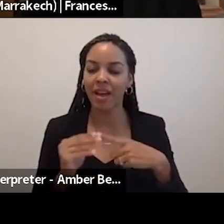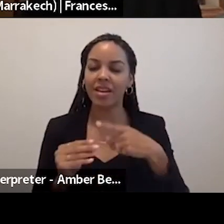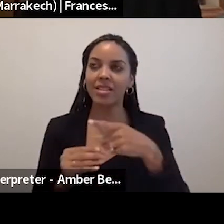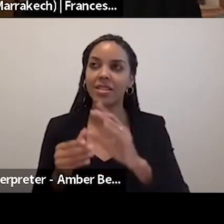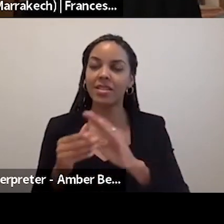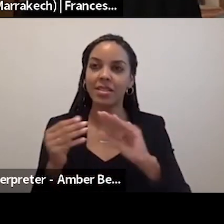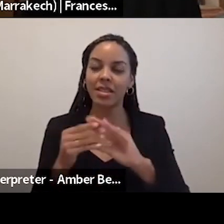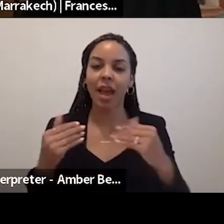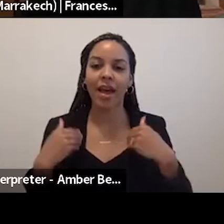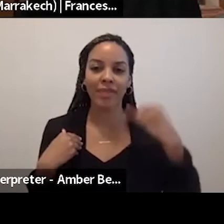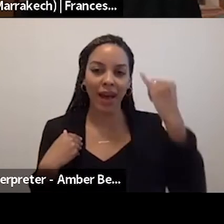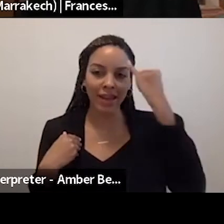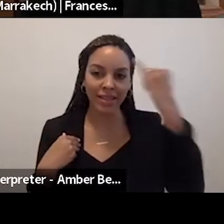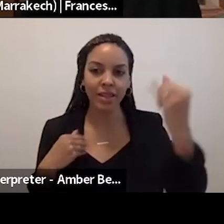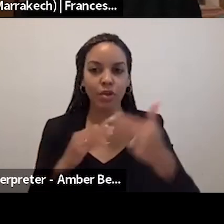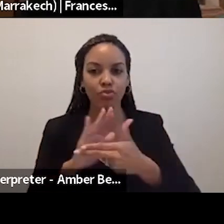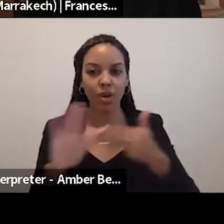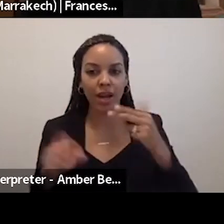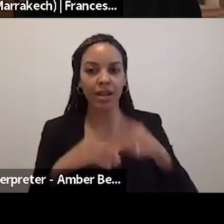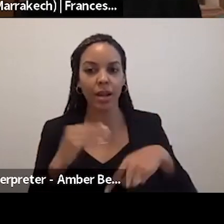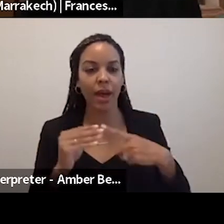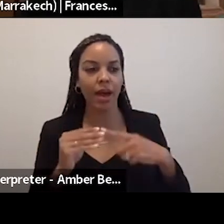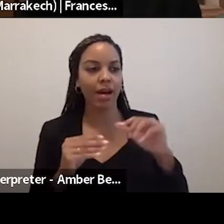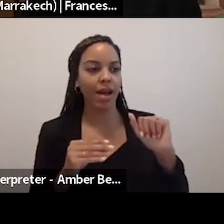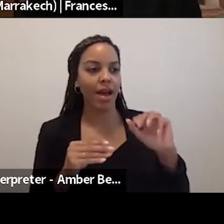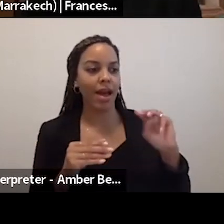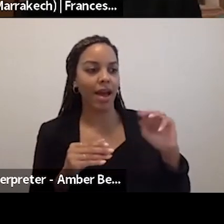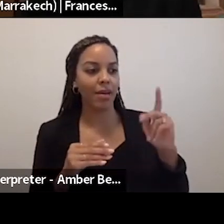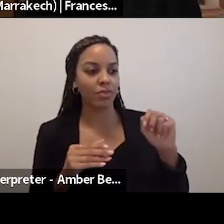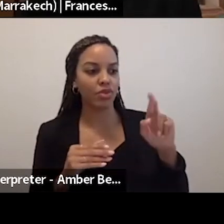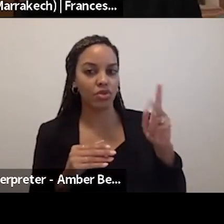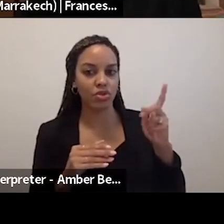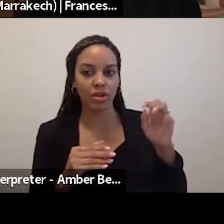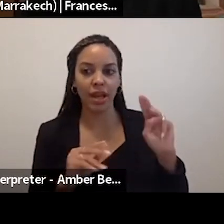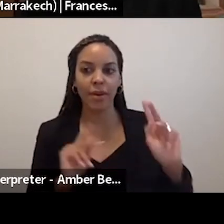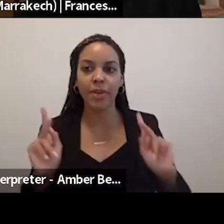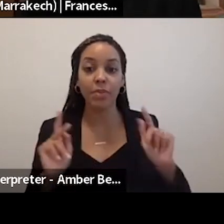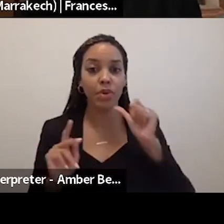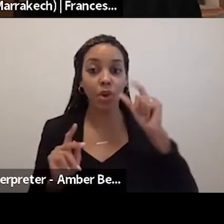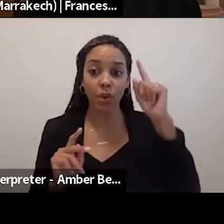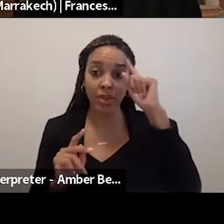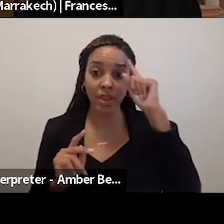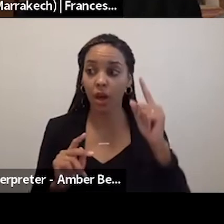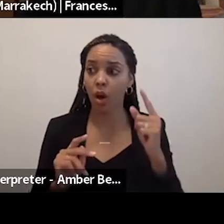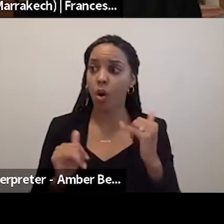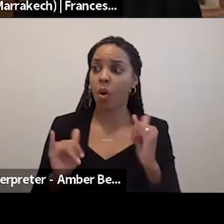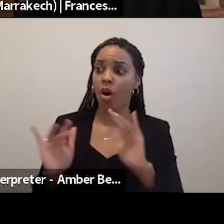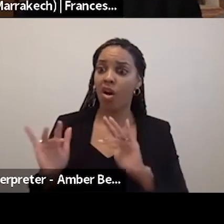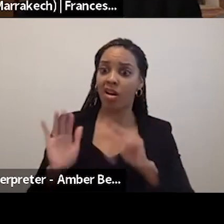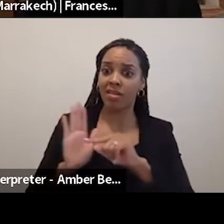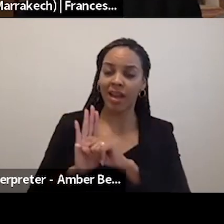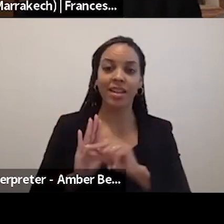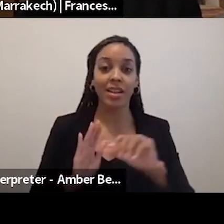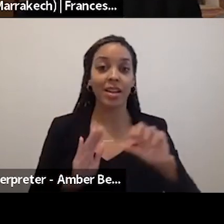idea or branding around Amsterdam, right? Where people don't think there are certain social ills. And Shaker is one of those places in the US, because